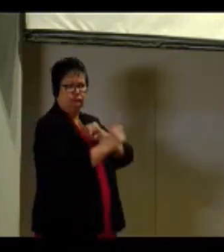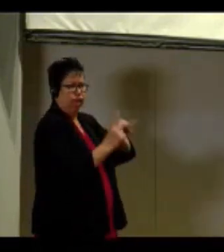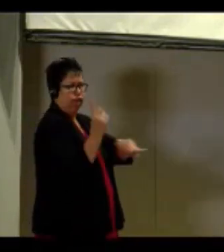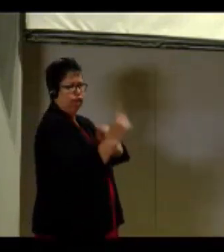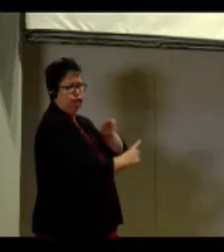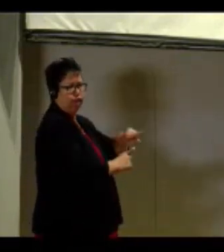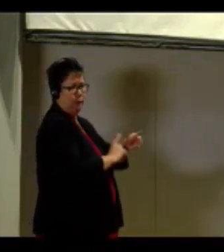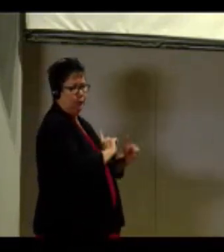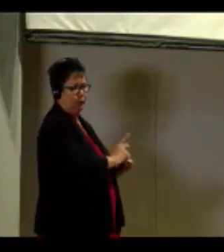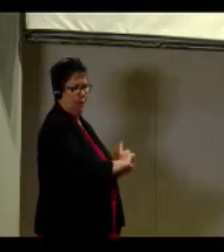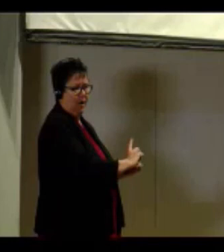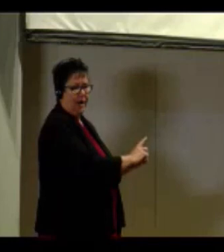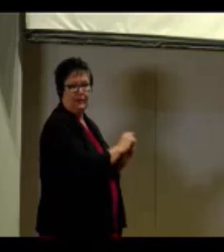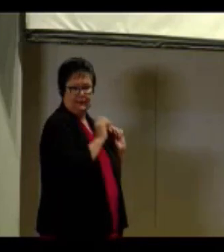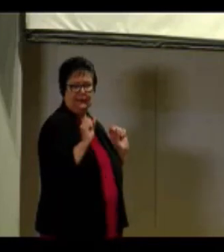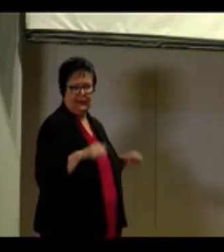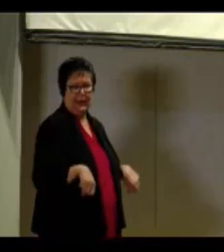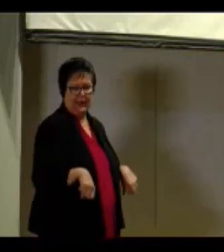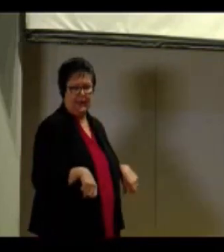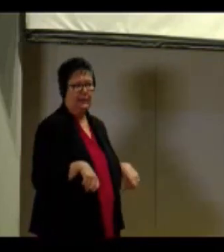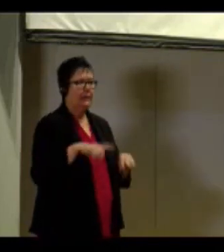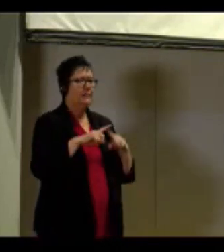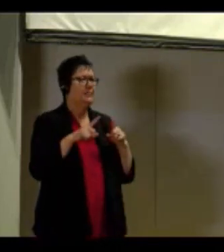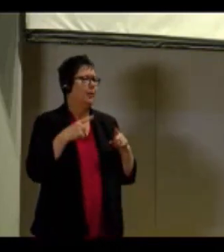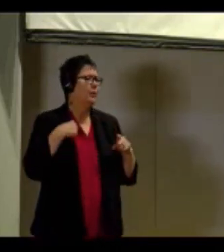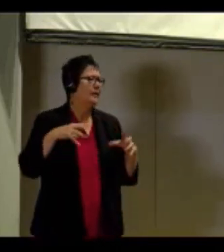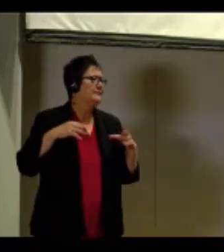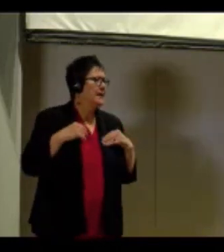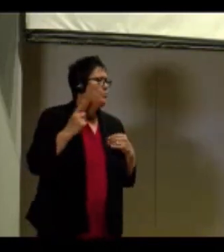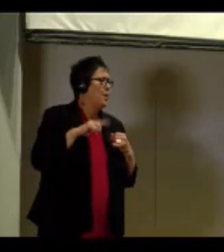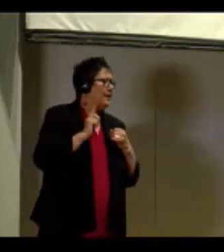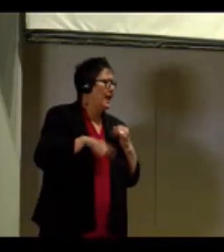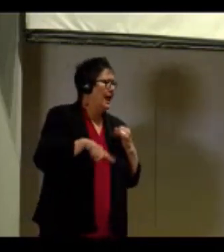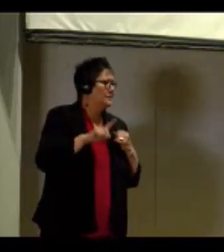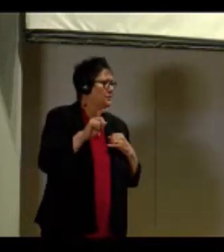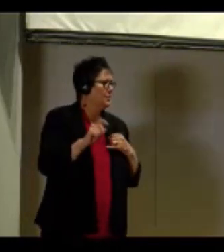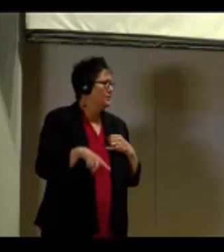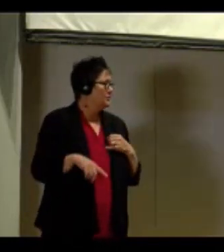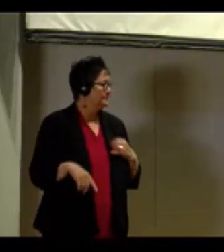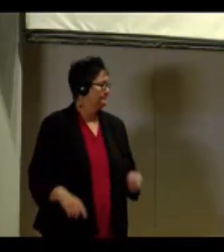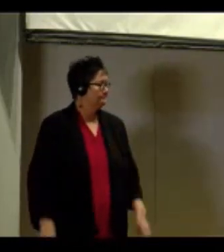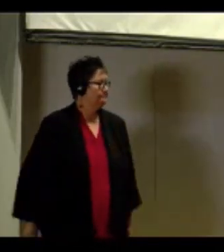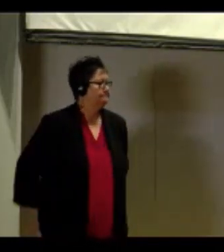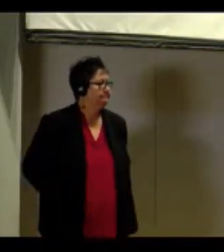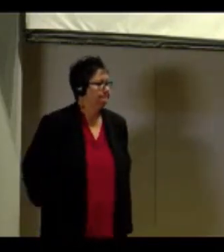like to do so, but we'd love to take one final question. Yes, thank you.